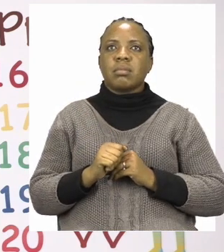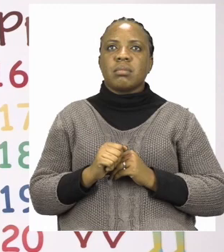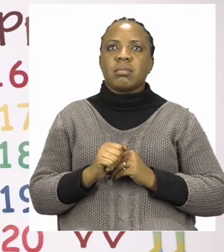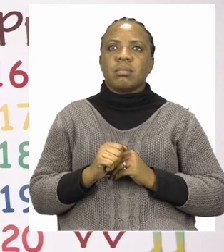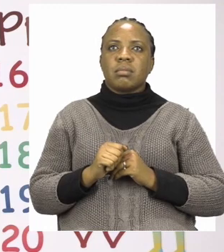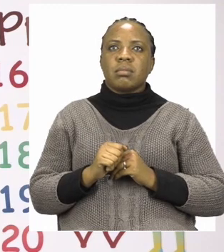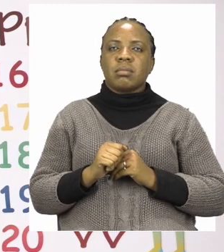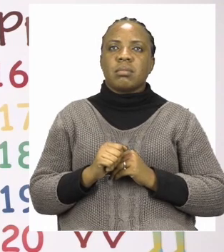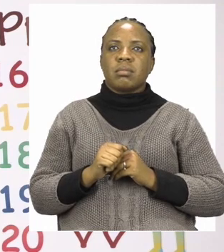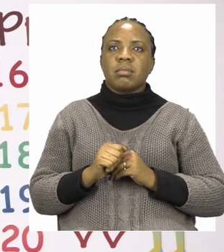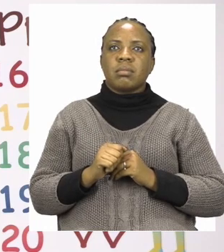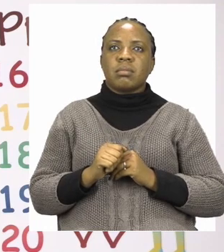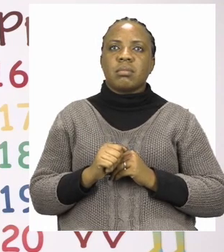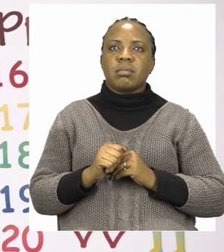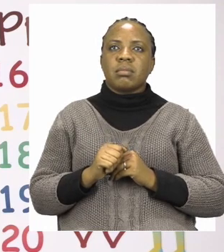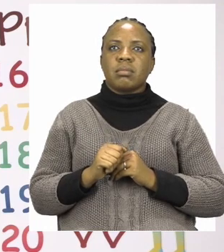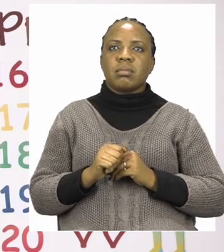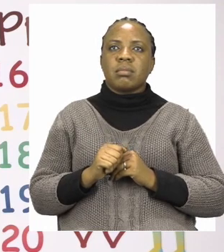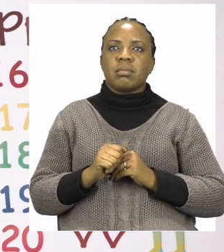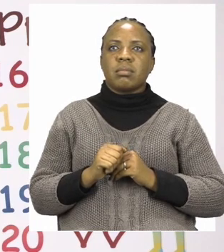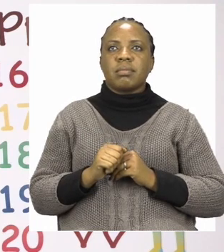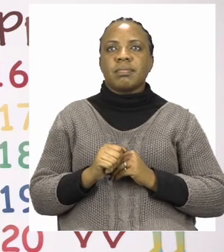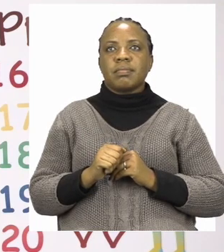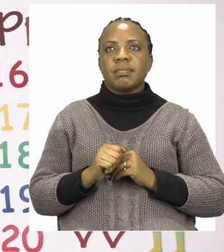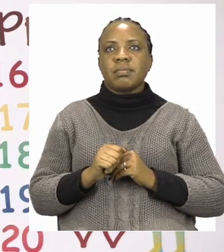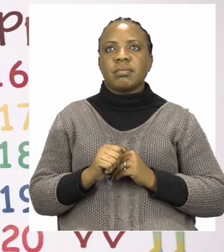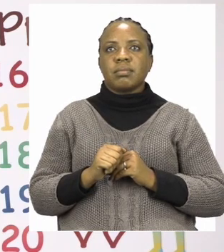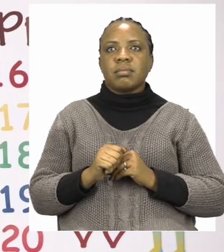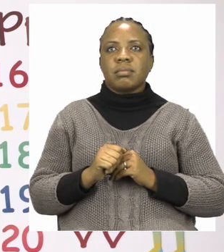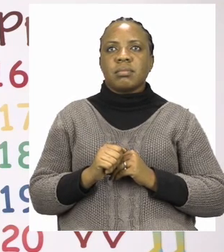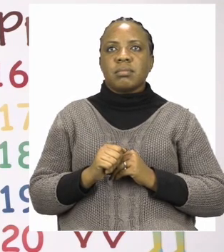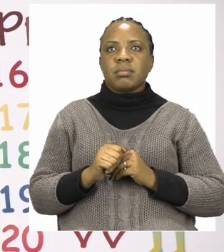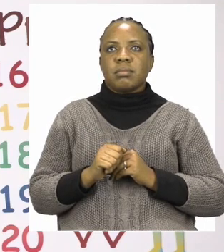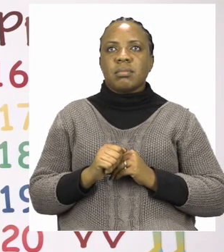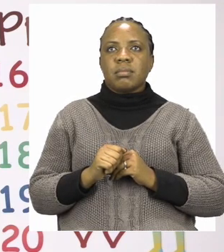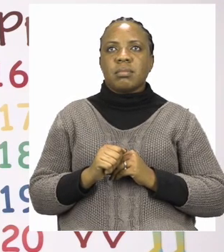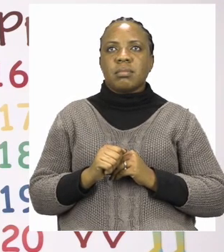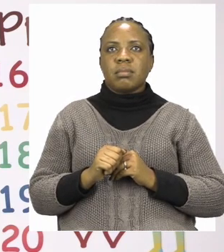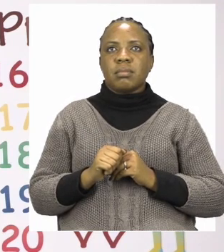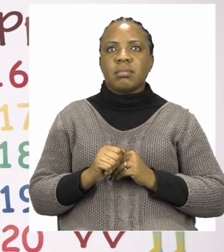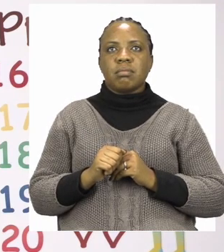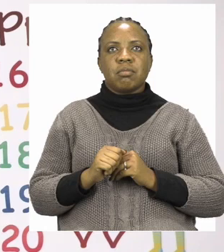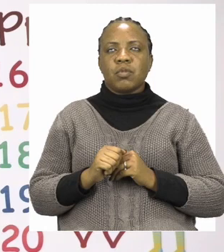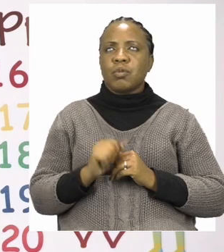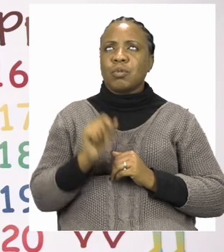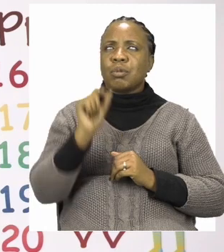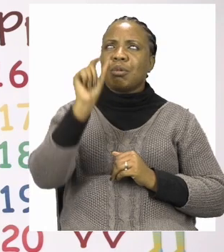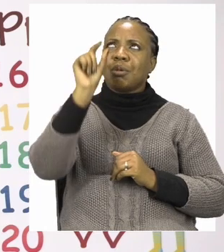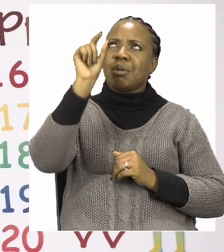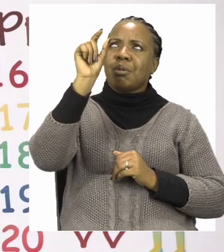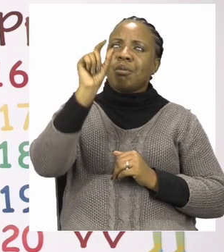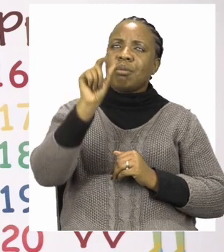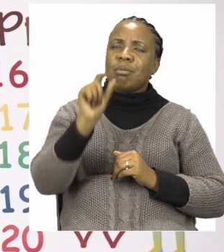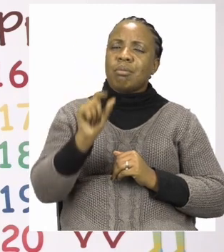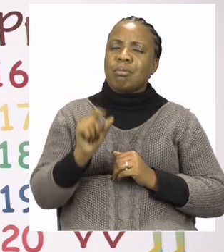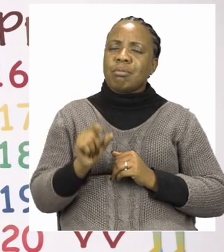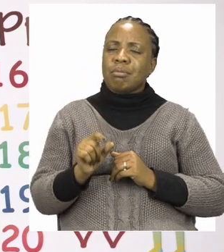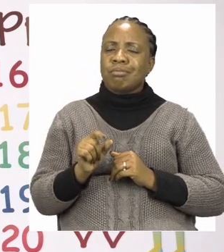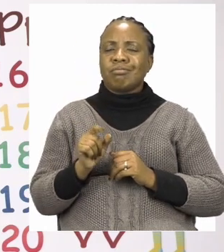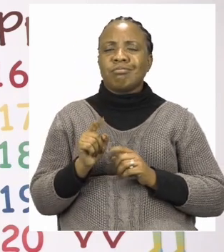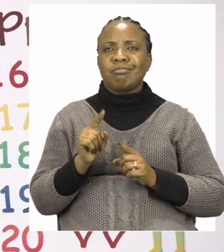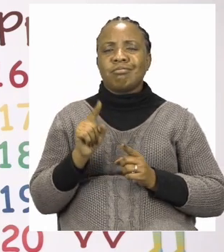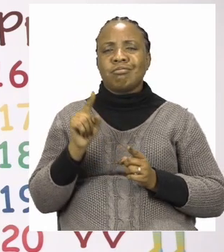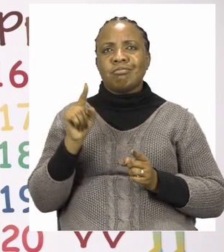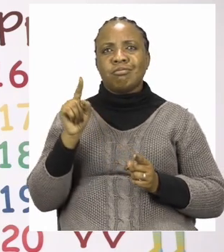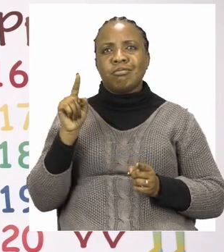day. And now we are done. Woo, what a long word, but it's all there. Make